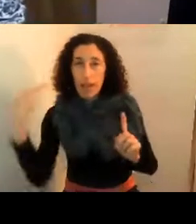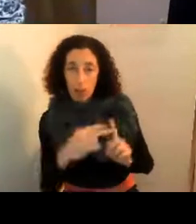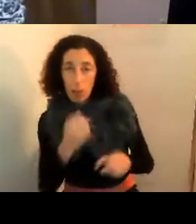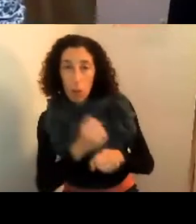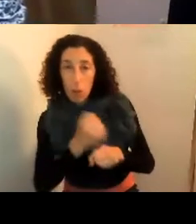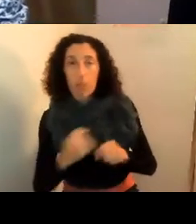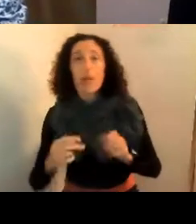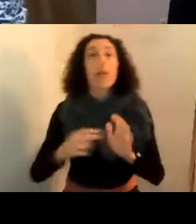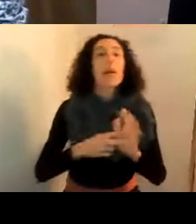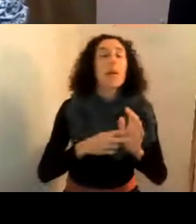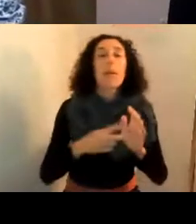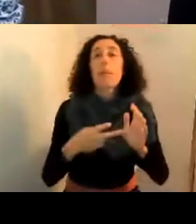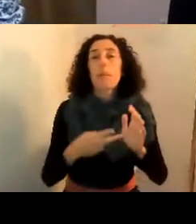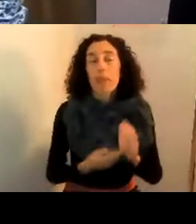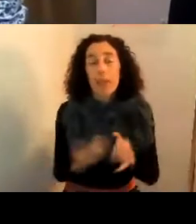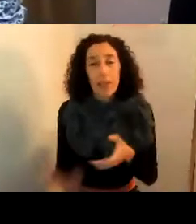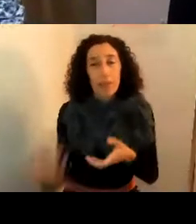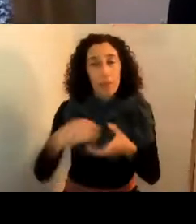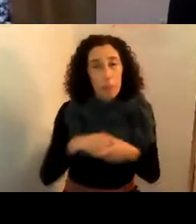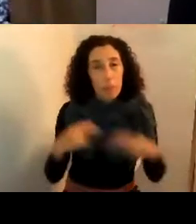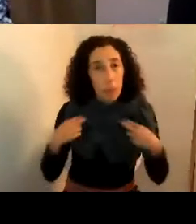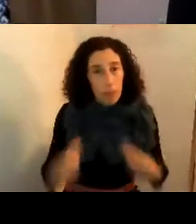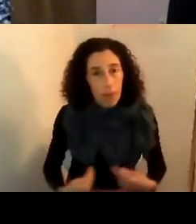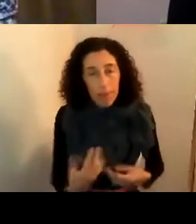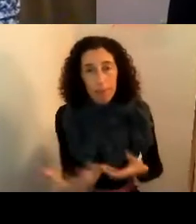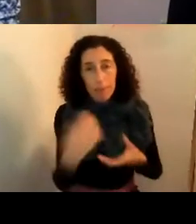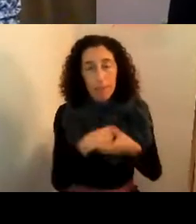conversation about what liberation and healing and